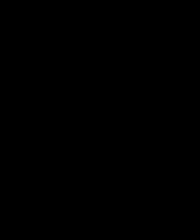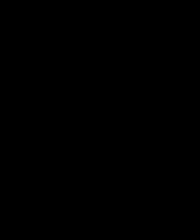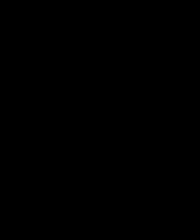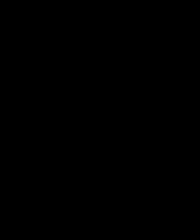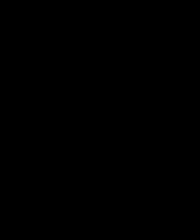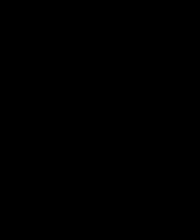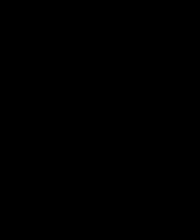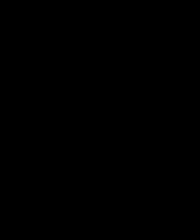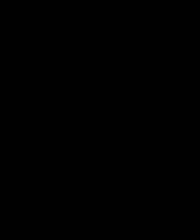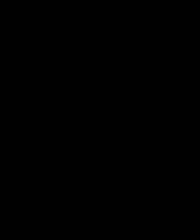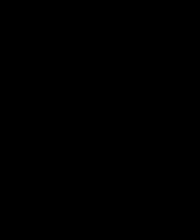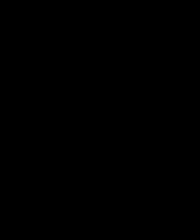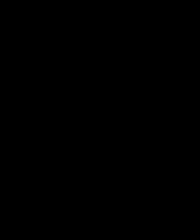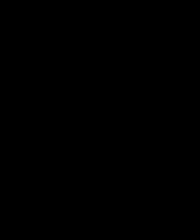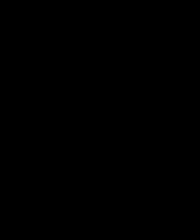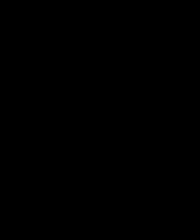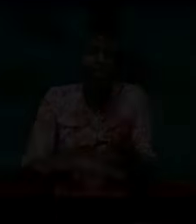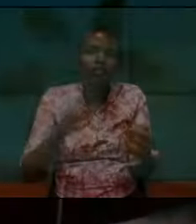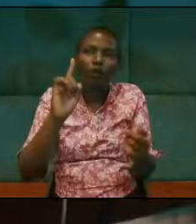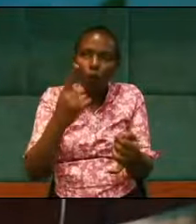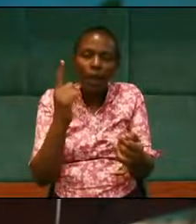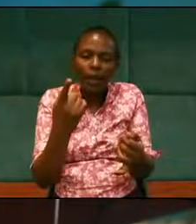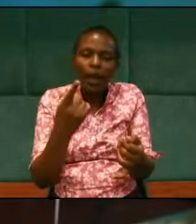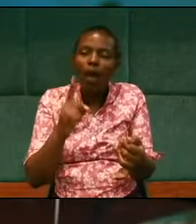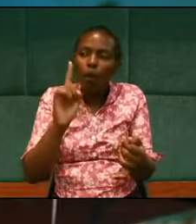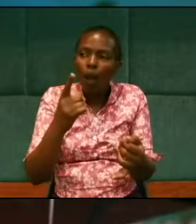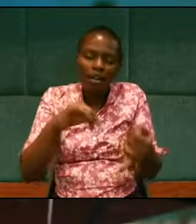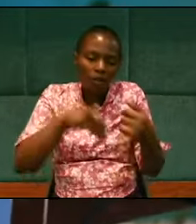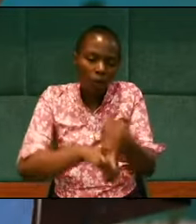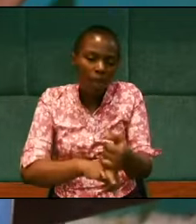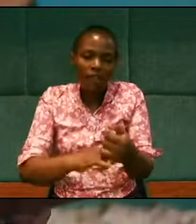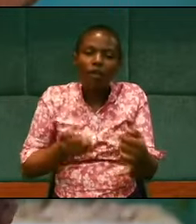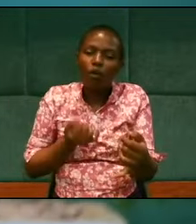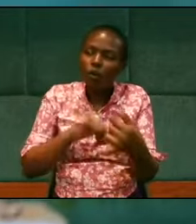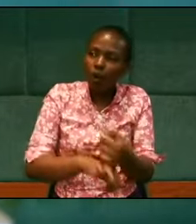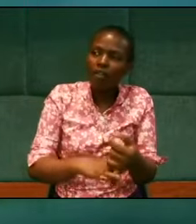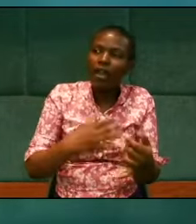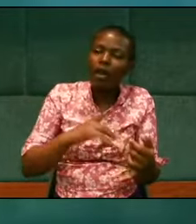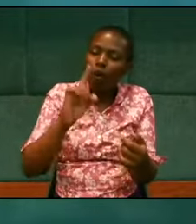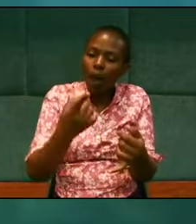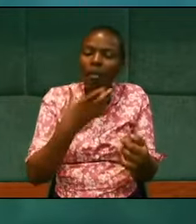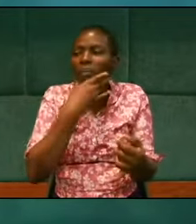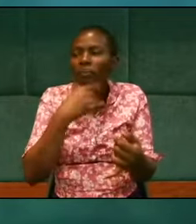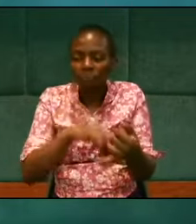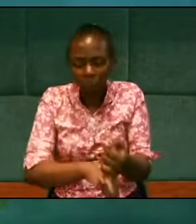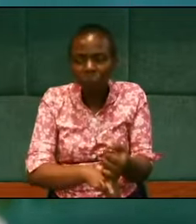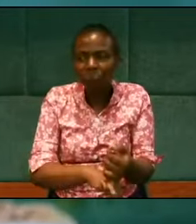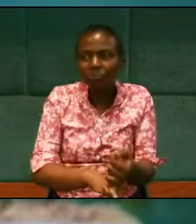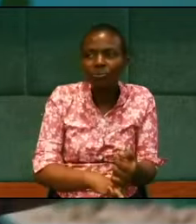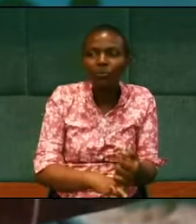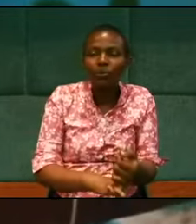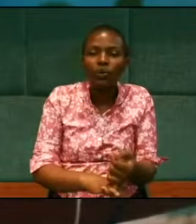is monogamous and it is heterosexual. The foolishness of lesbianism, the foolishness